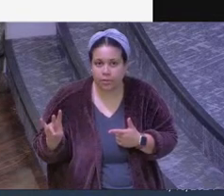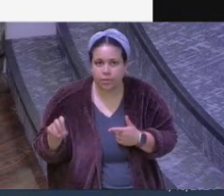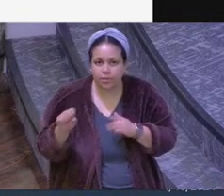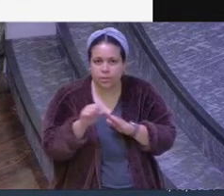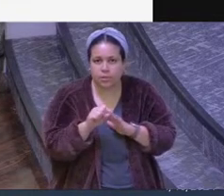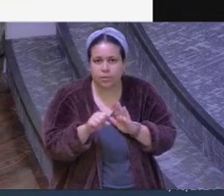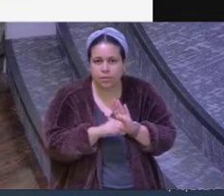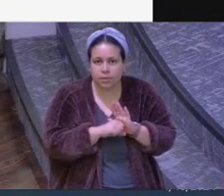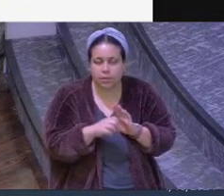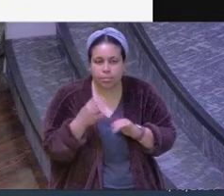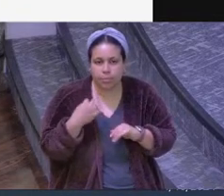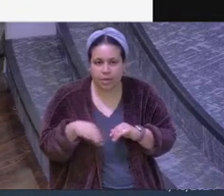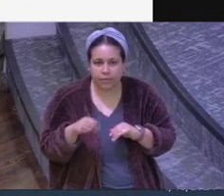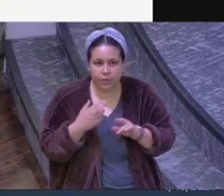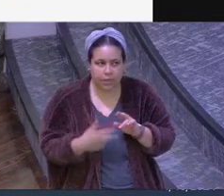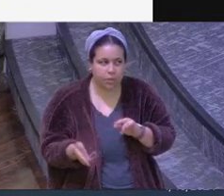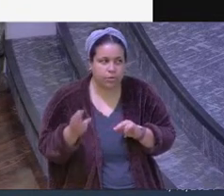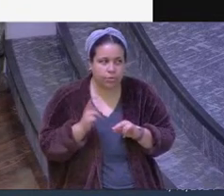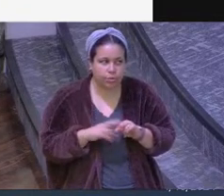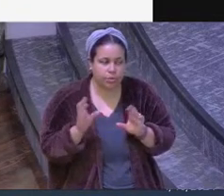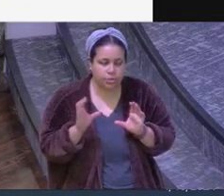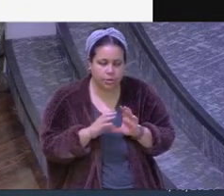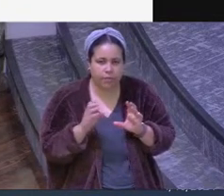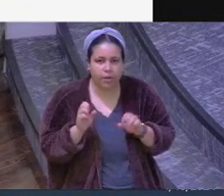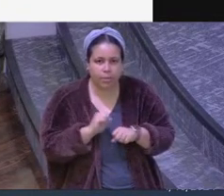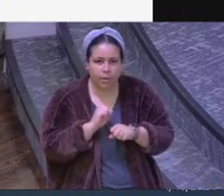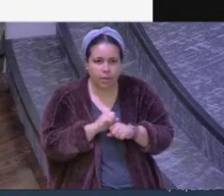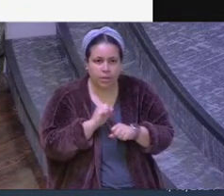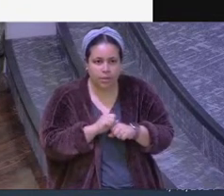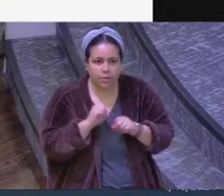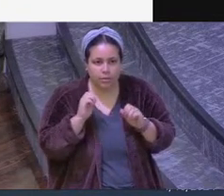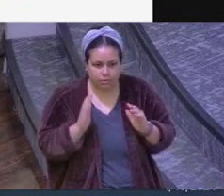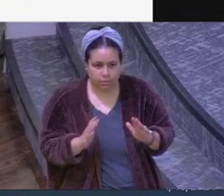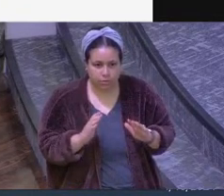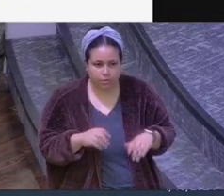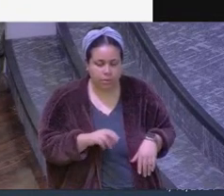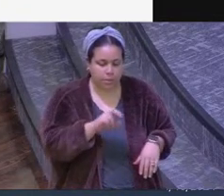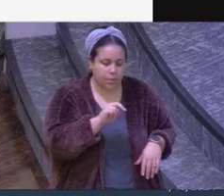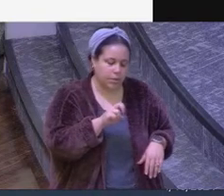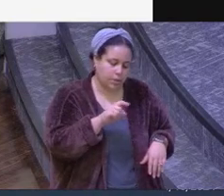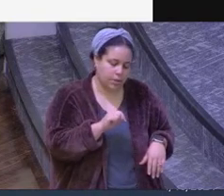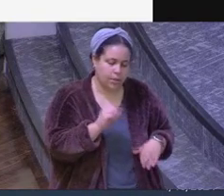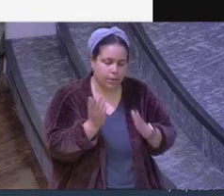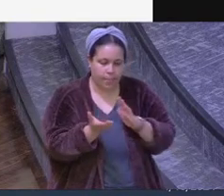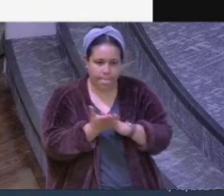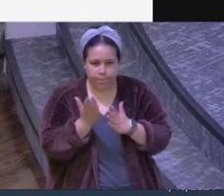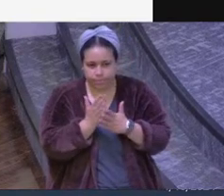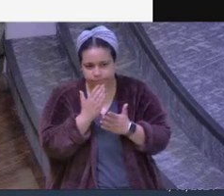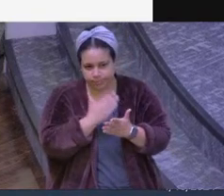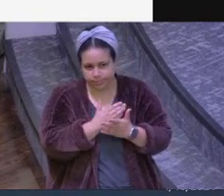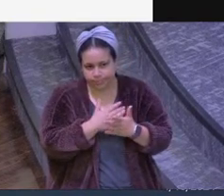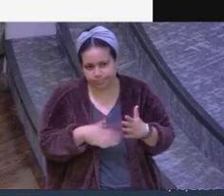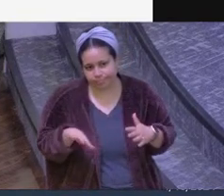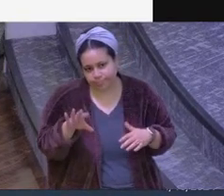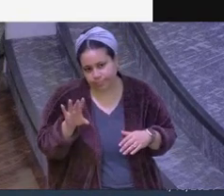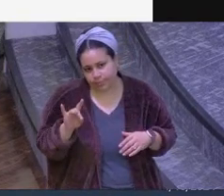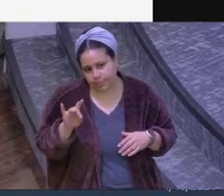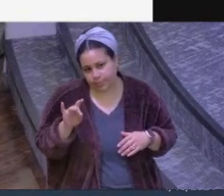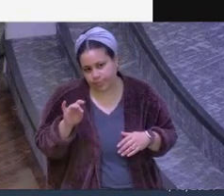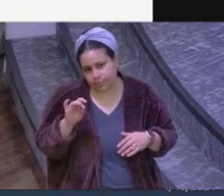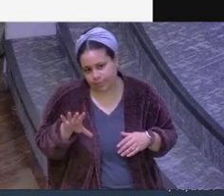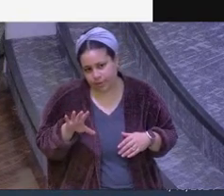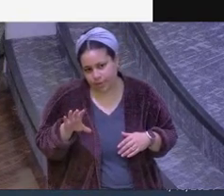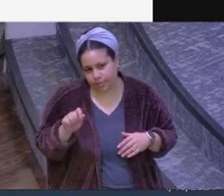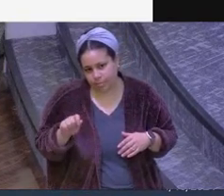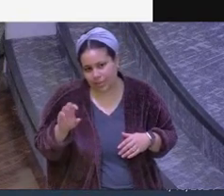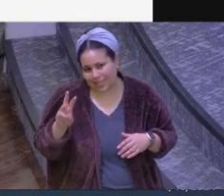benefit increase for certified employees we talked about. So the net budgeted QBE is, I've got it estimated to be $85.6 million at